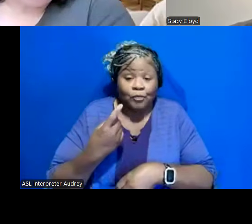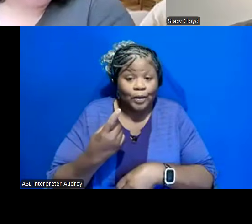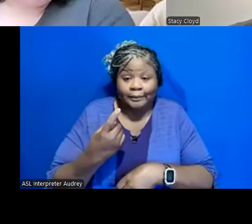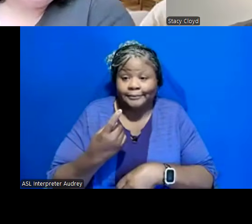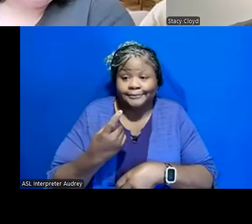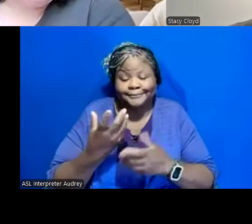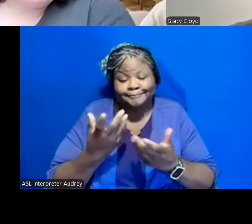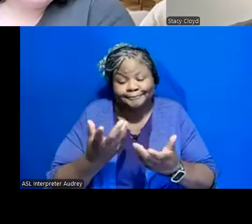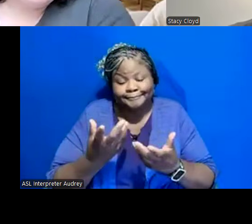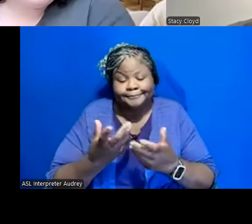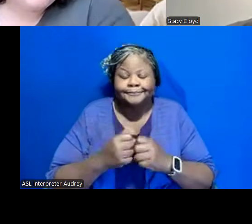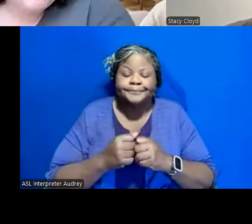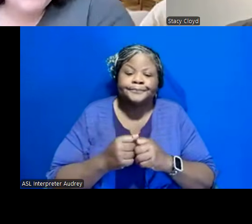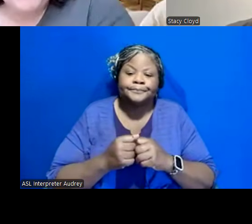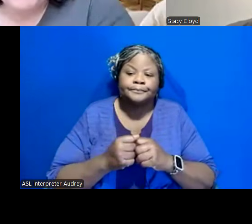Coordinator.